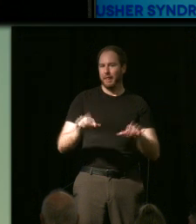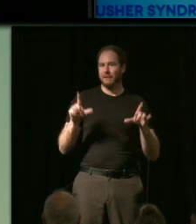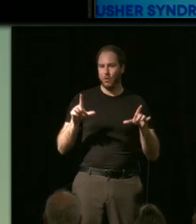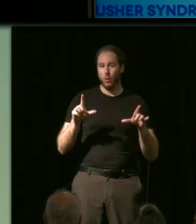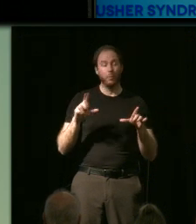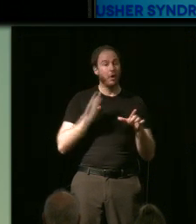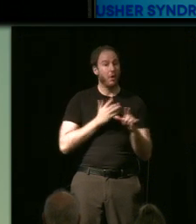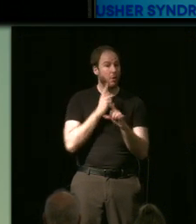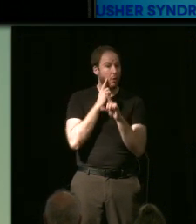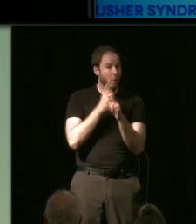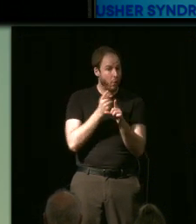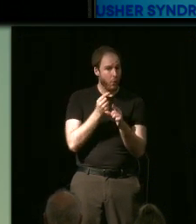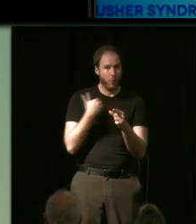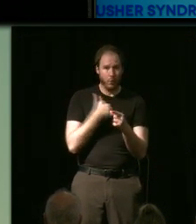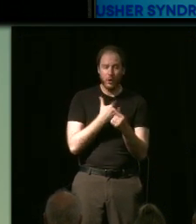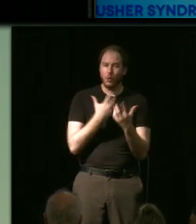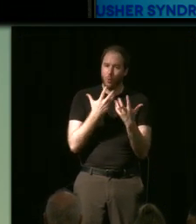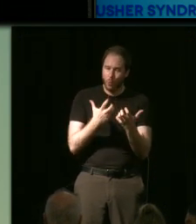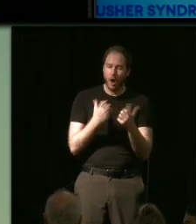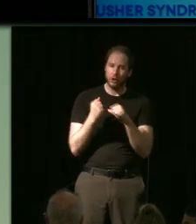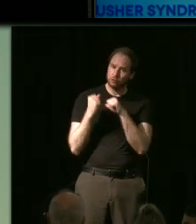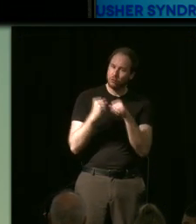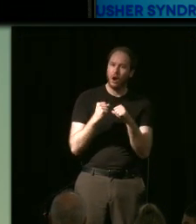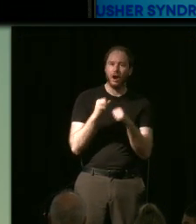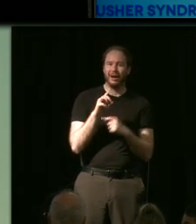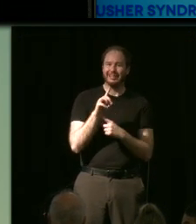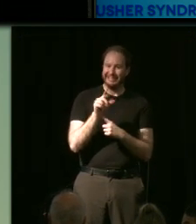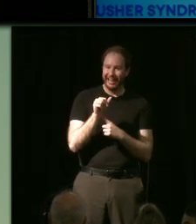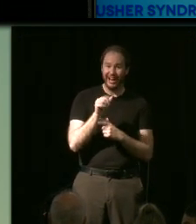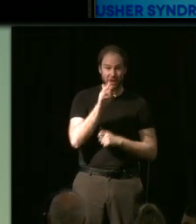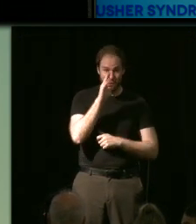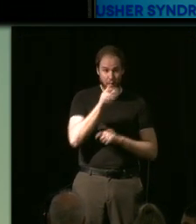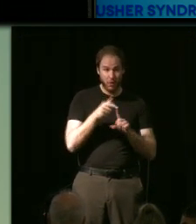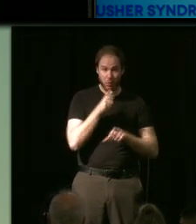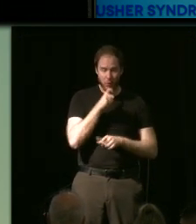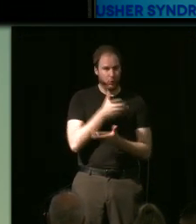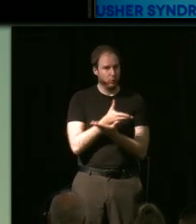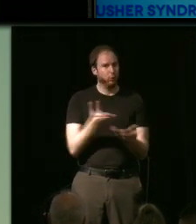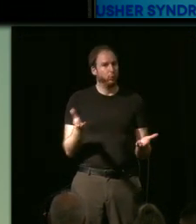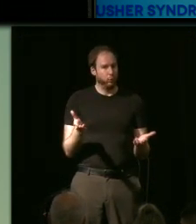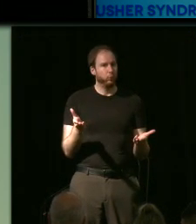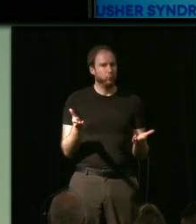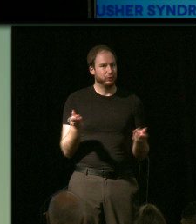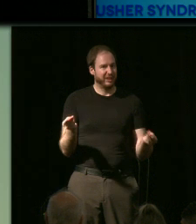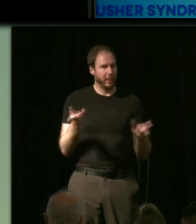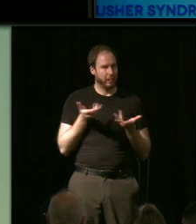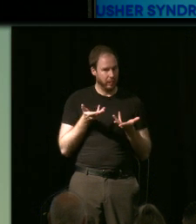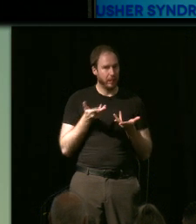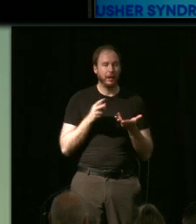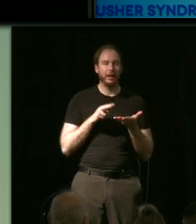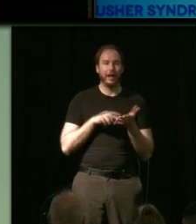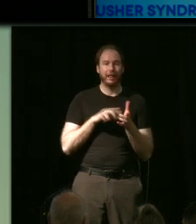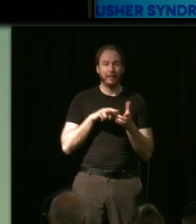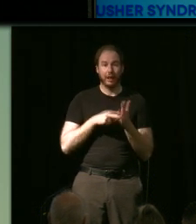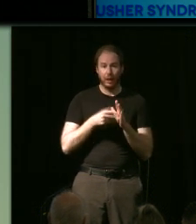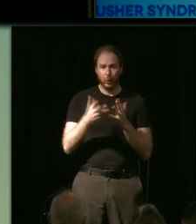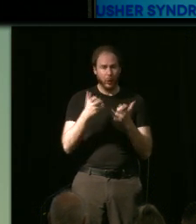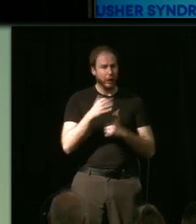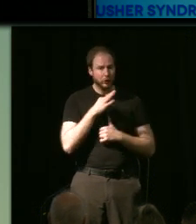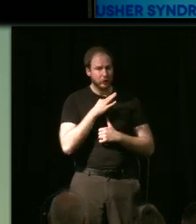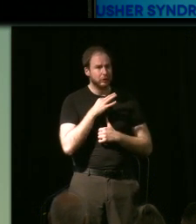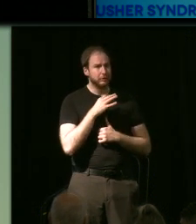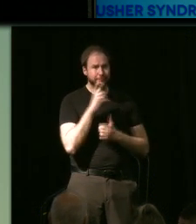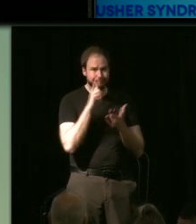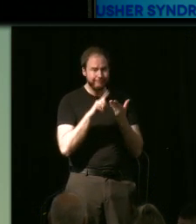goal is we want really solid data coming directly from patients and families, made widely available to